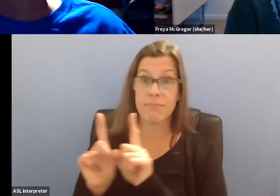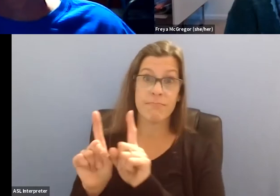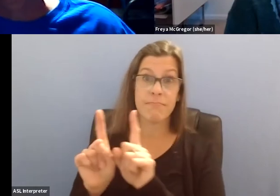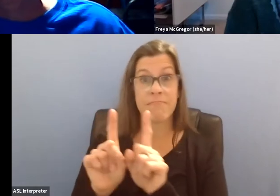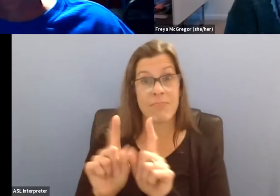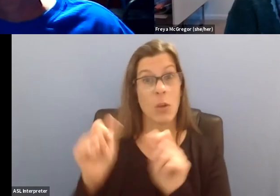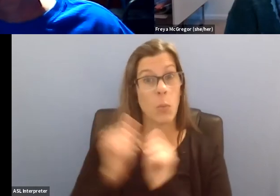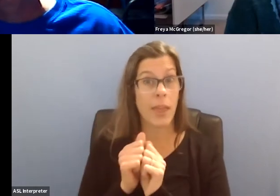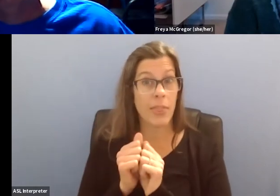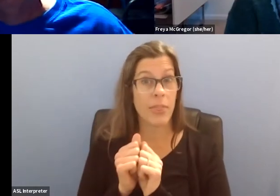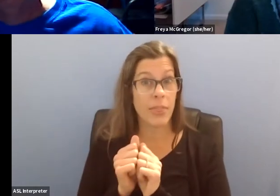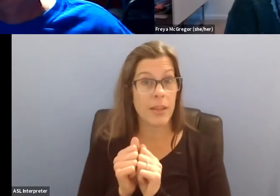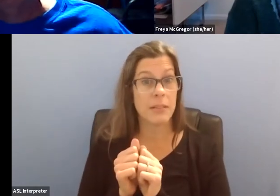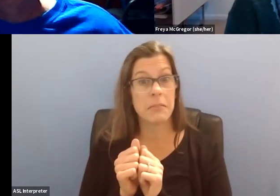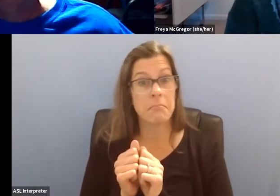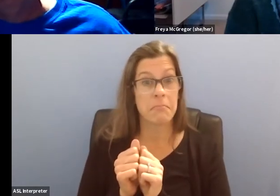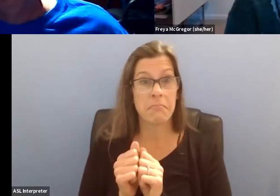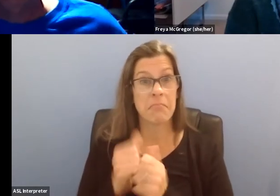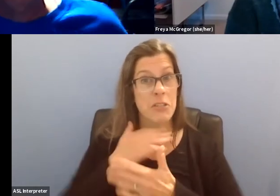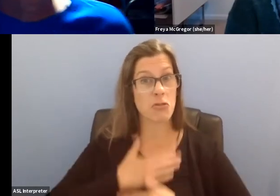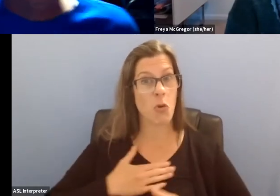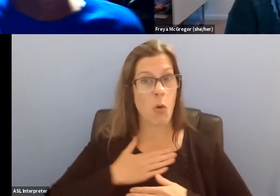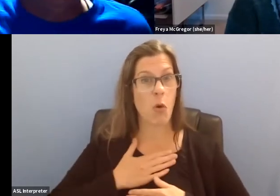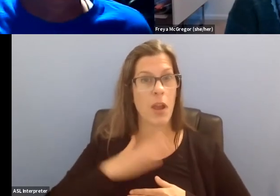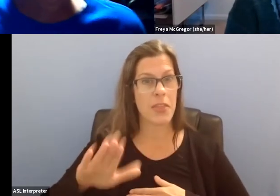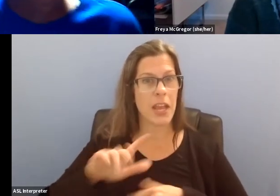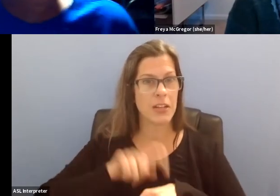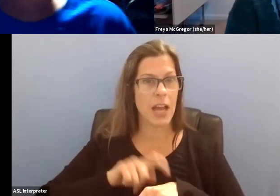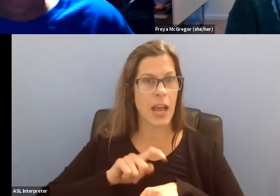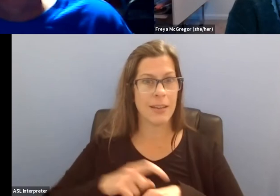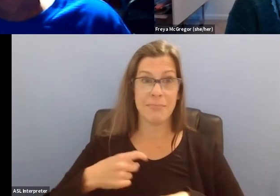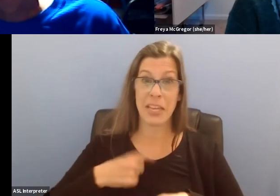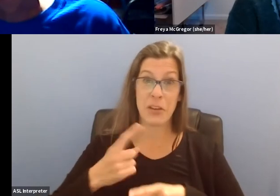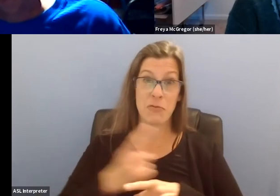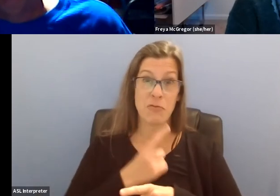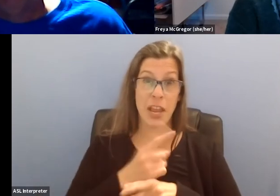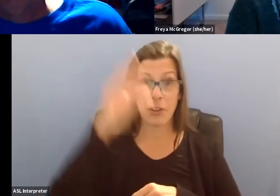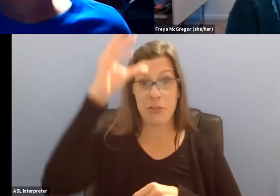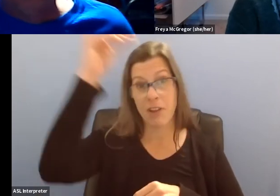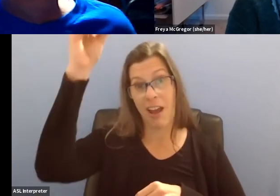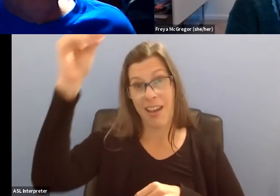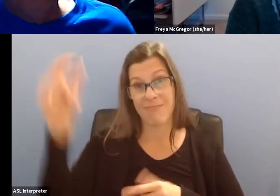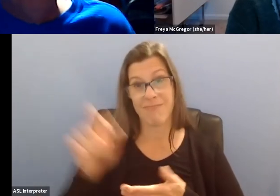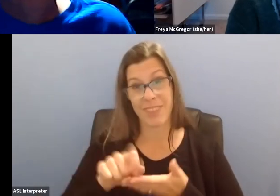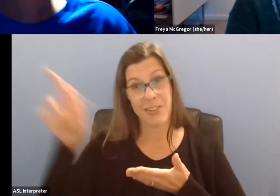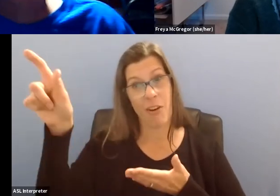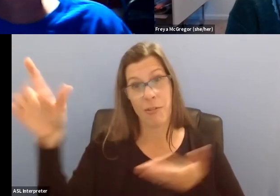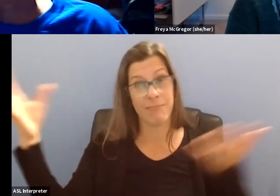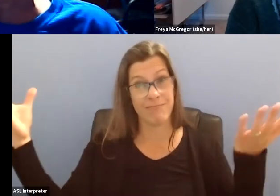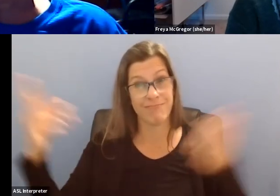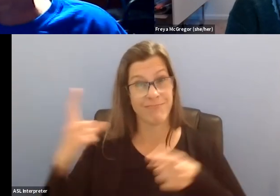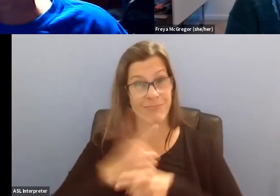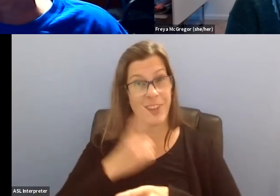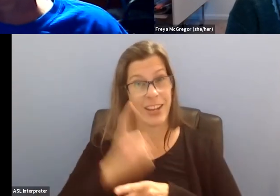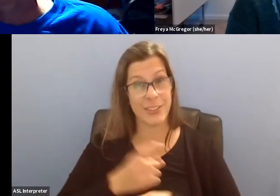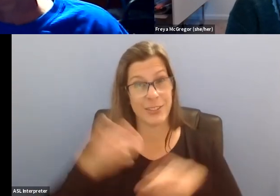enjoy spending the time with me, uh, for the most part, I'm just a regular guy. I happen to be blind and yes, you know,